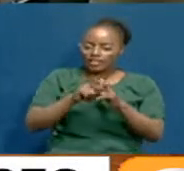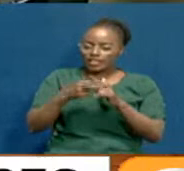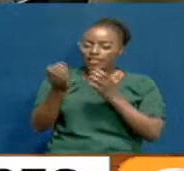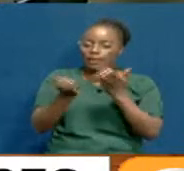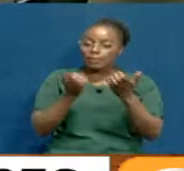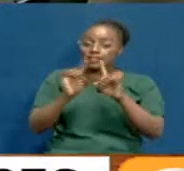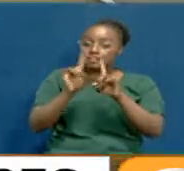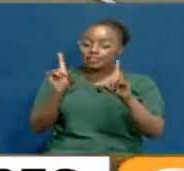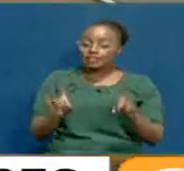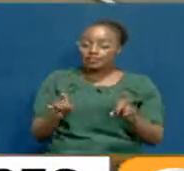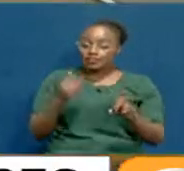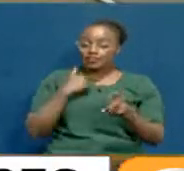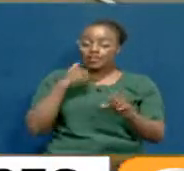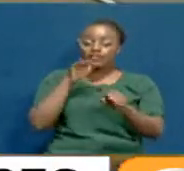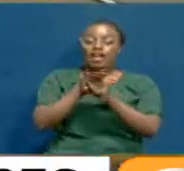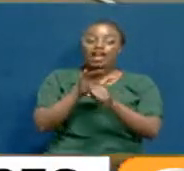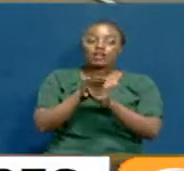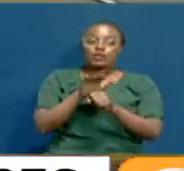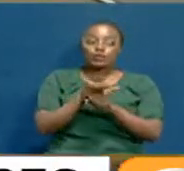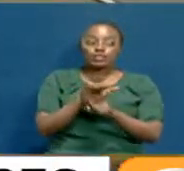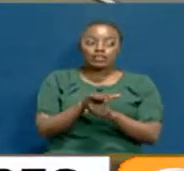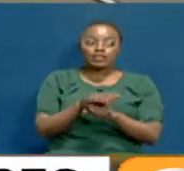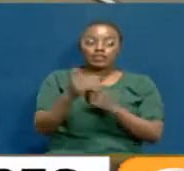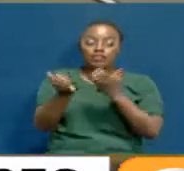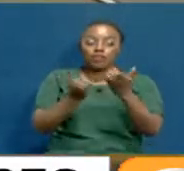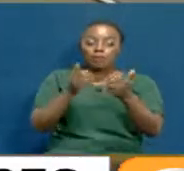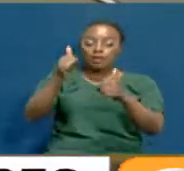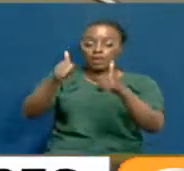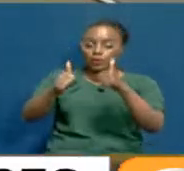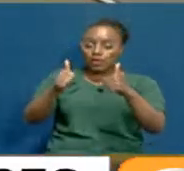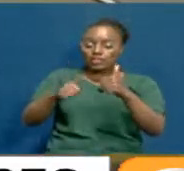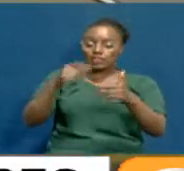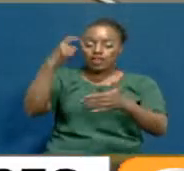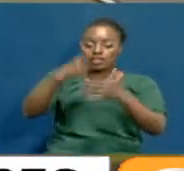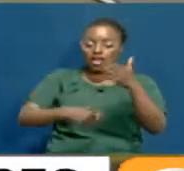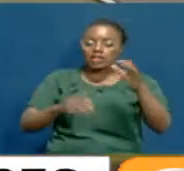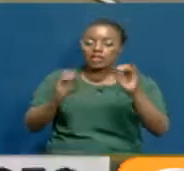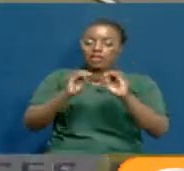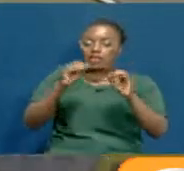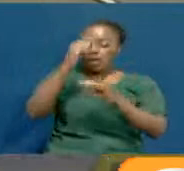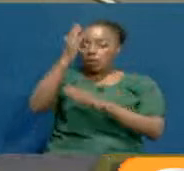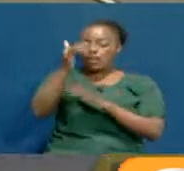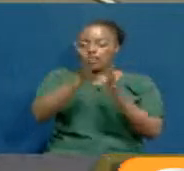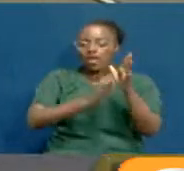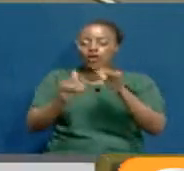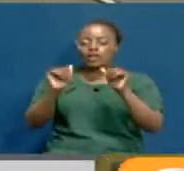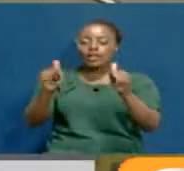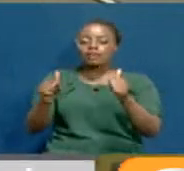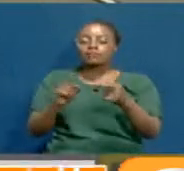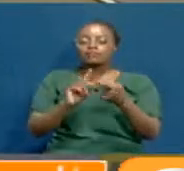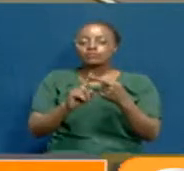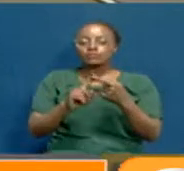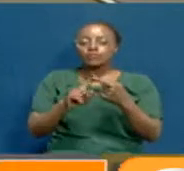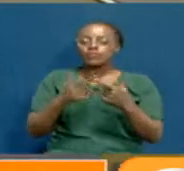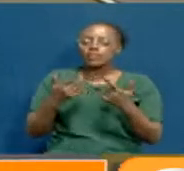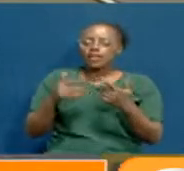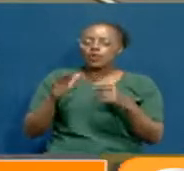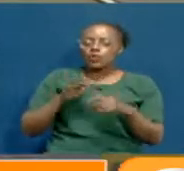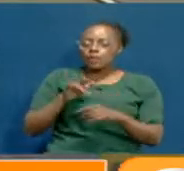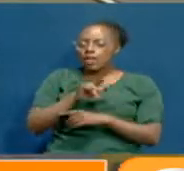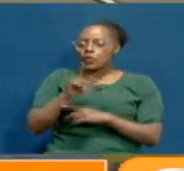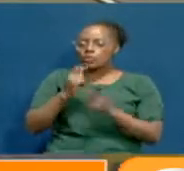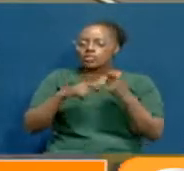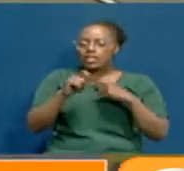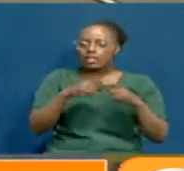businesses? There are a lot of businesses that are not taxable because they've not been organized. When we talk about Mama Mboga and Boda